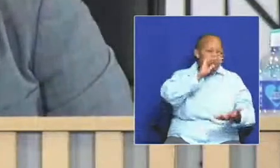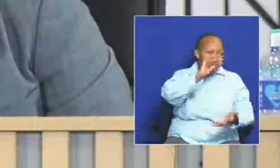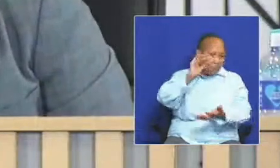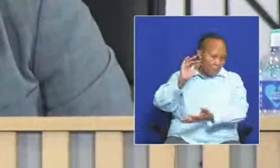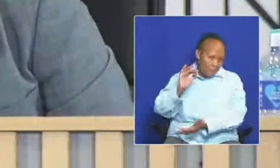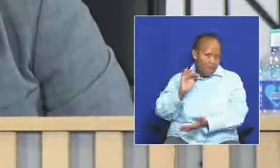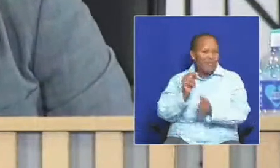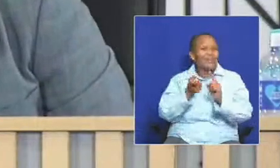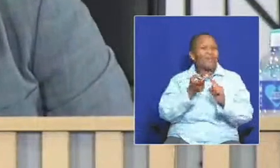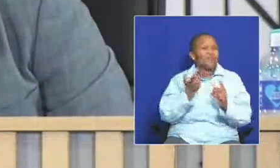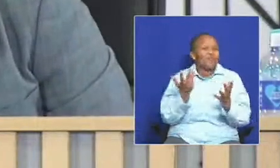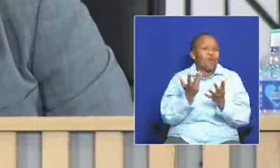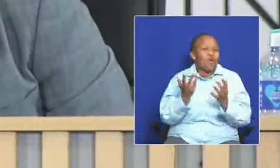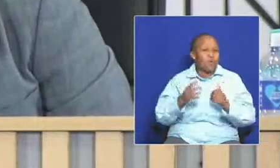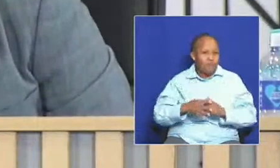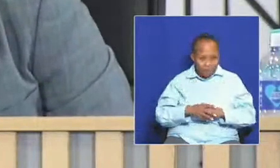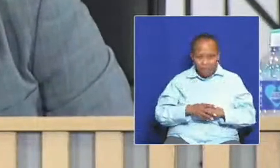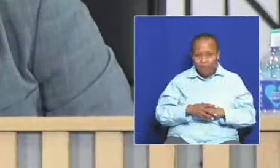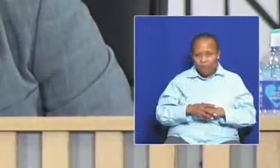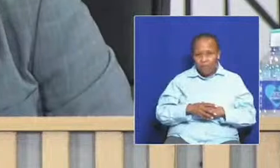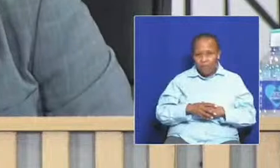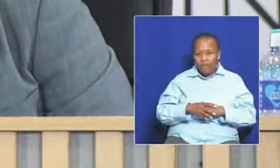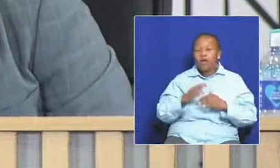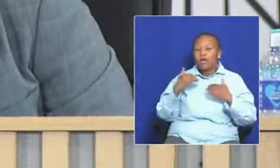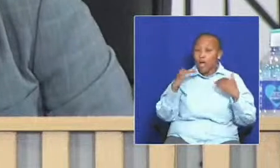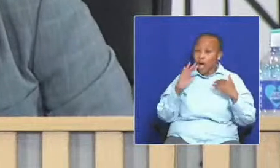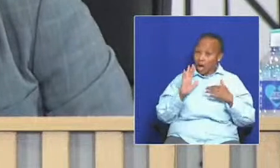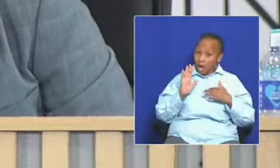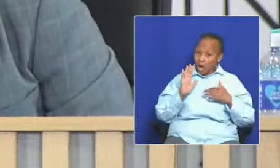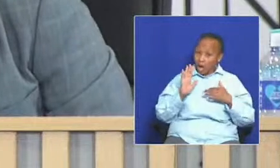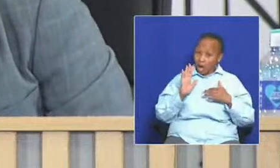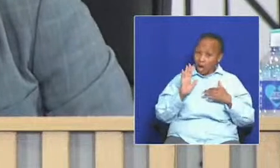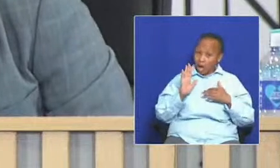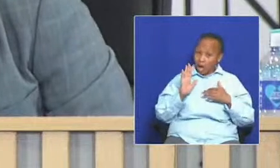please stop me where you don't understand so that we can have progress.